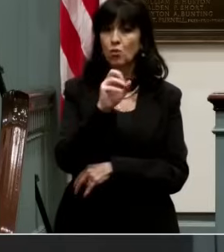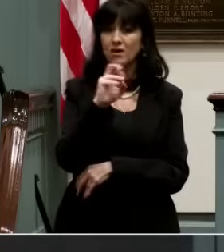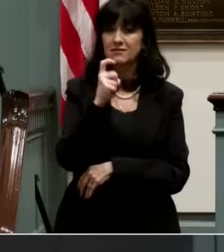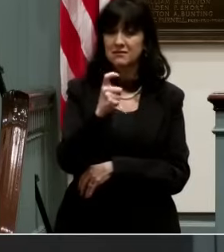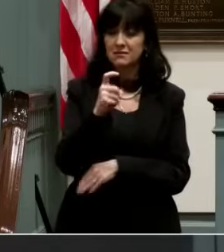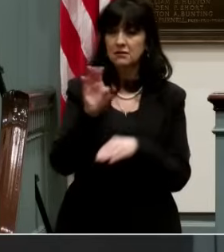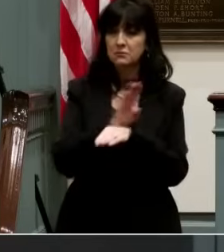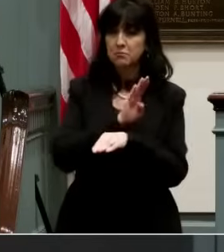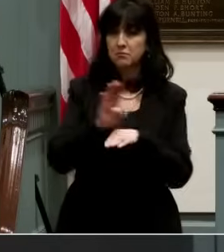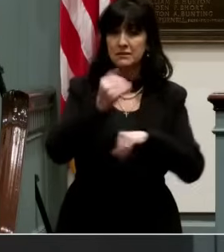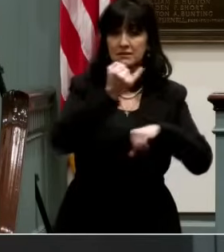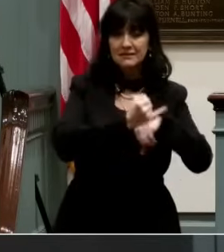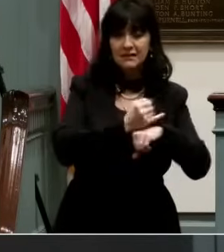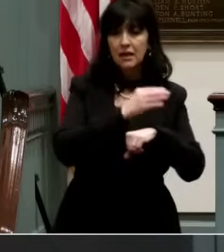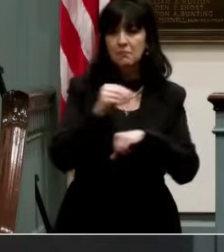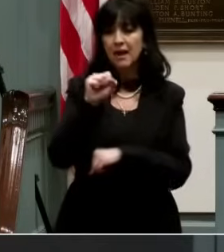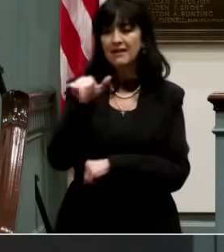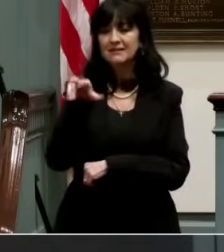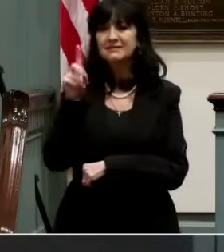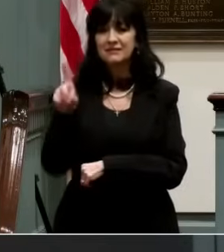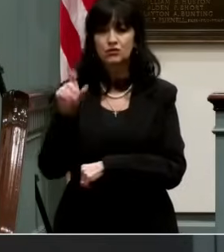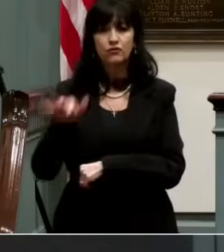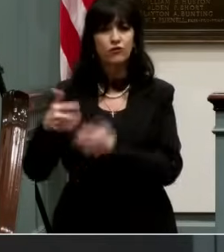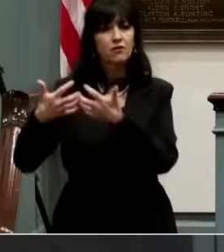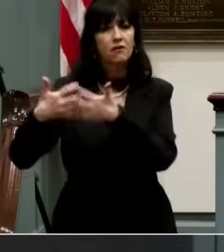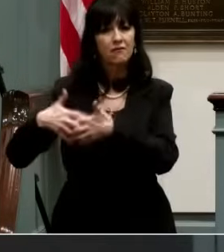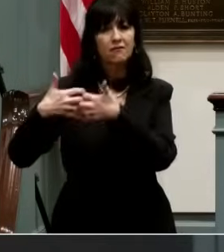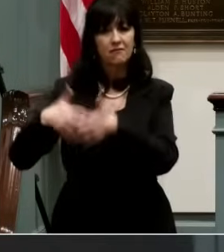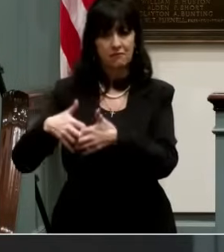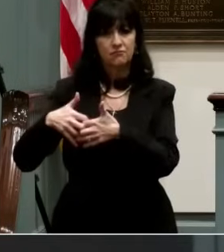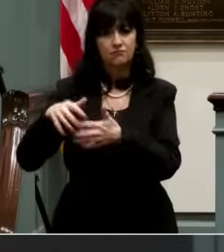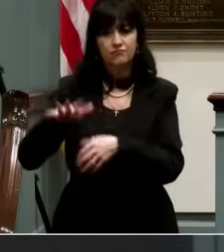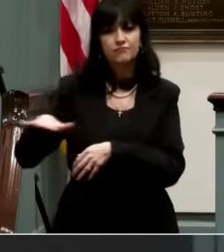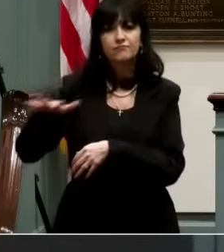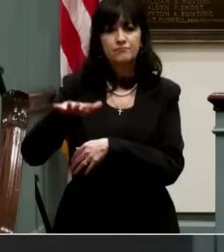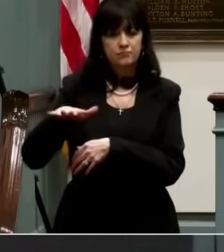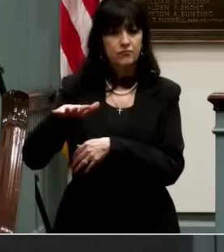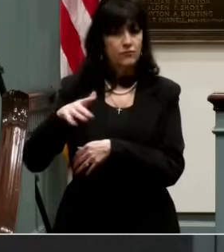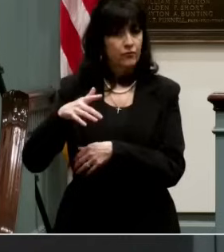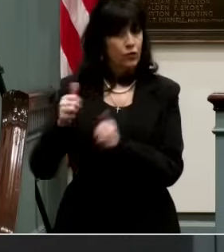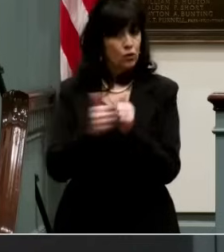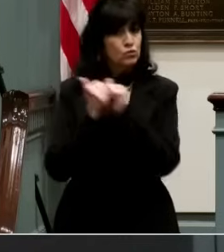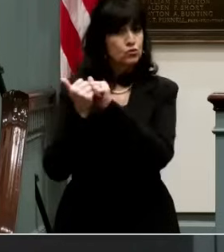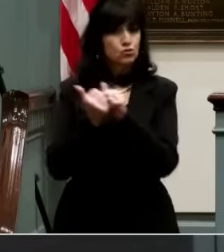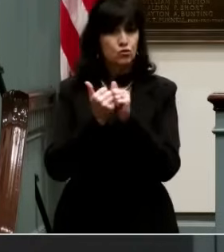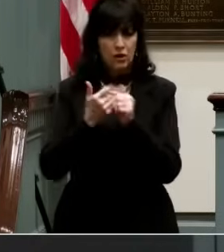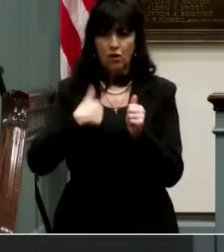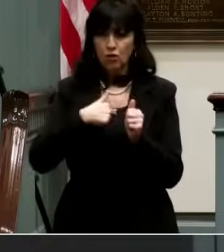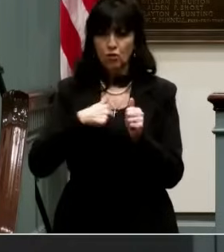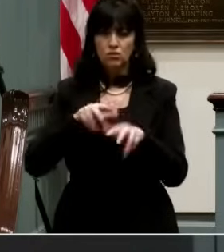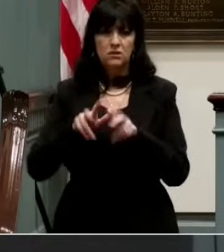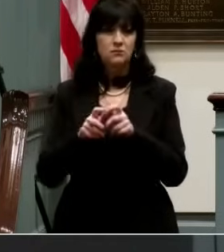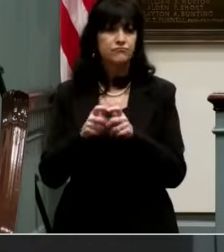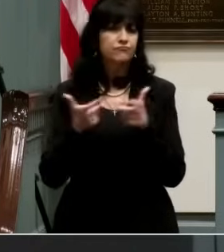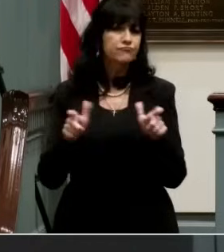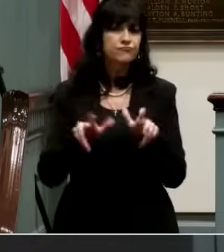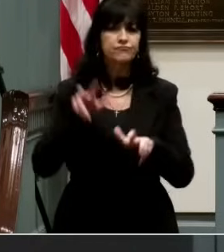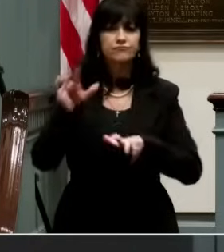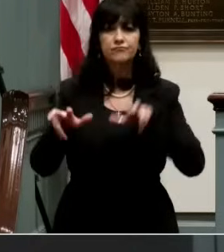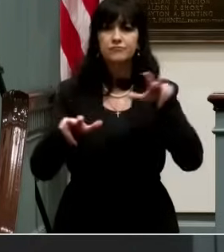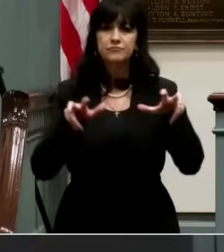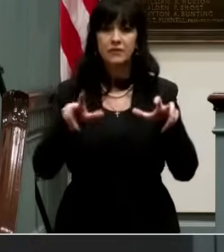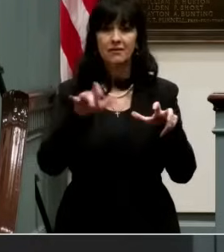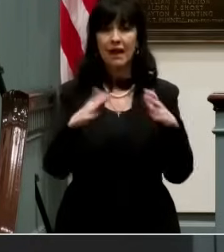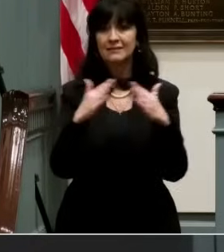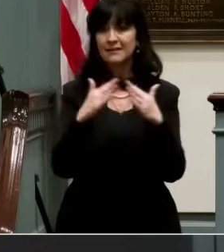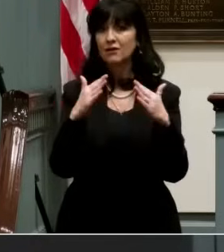Business Campus and the Seaford Industrial Park. Together, we've also made a real investments in Seaford's downtown development